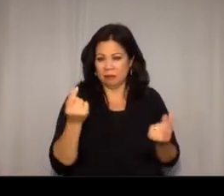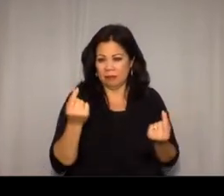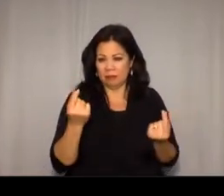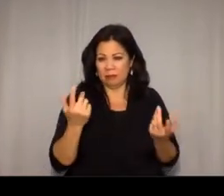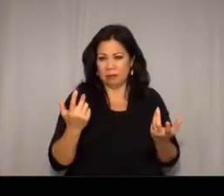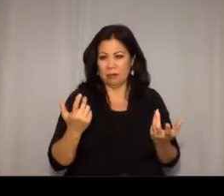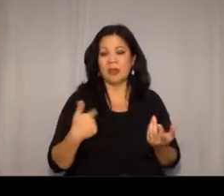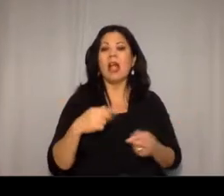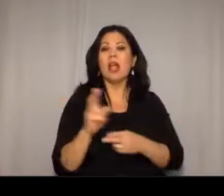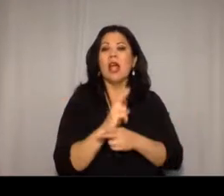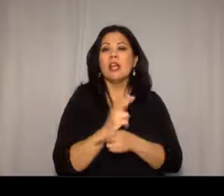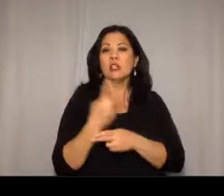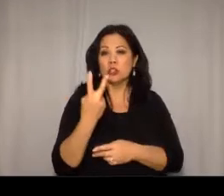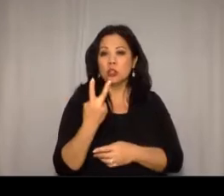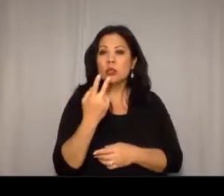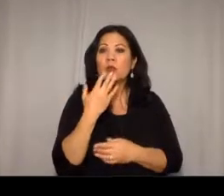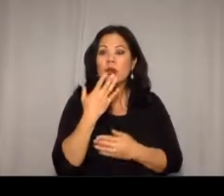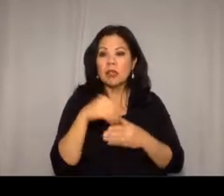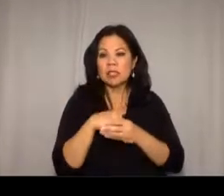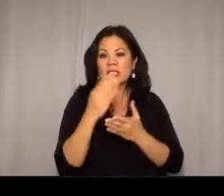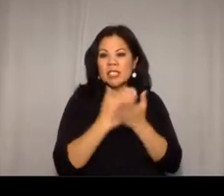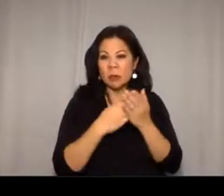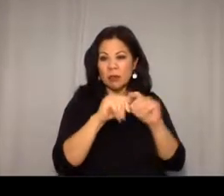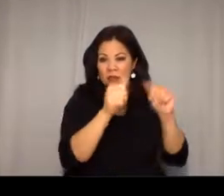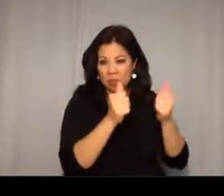used 2 colors in some of my shapes,